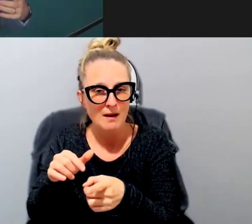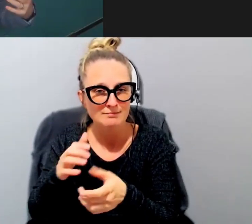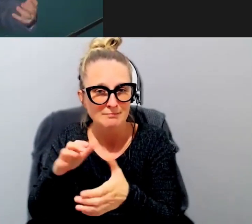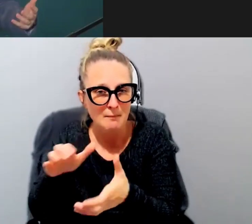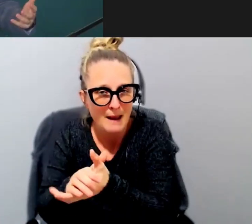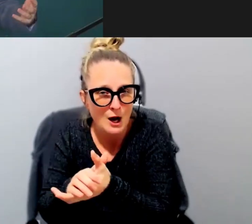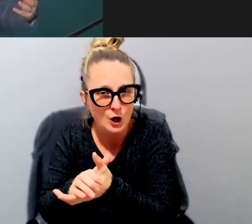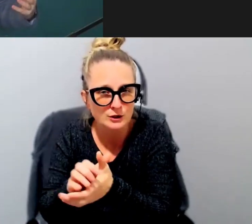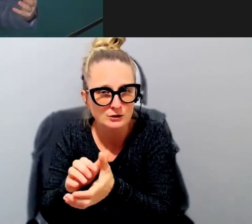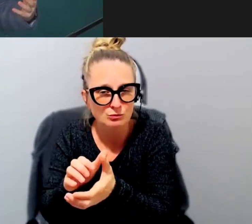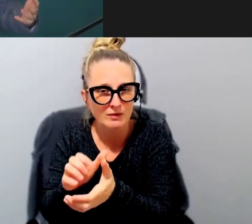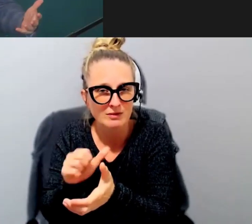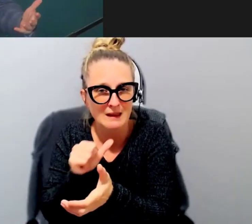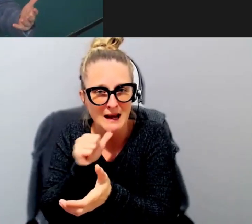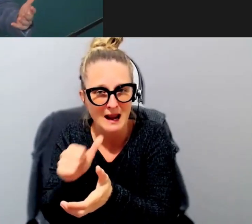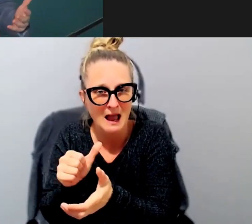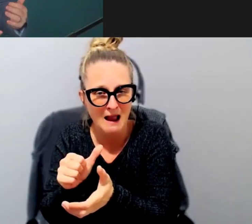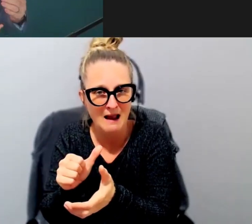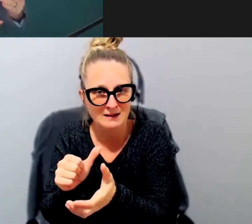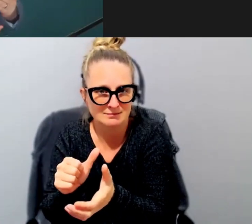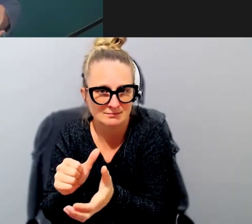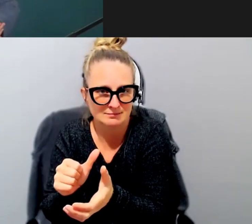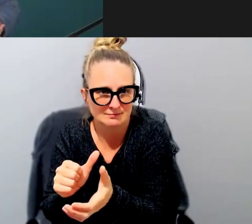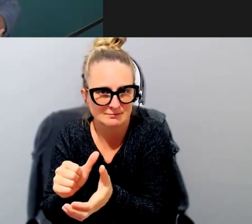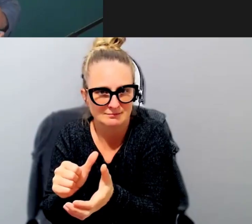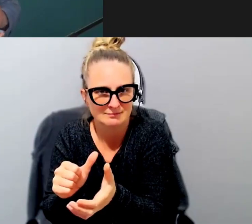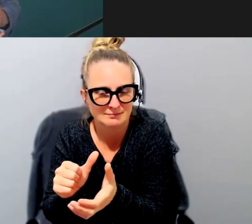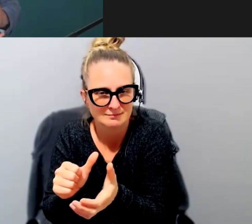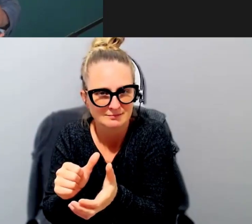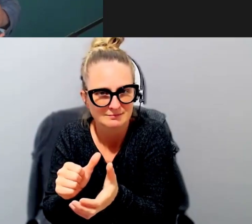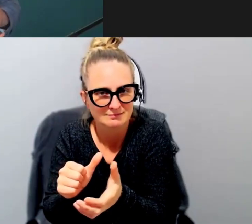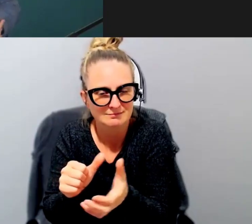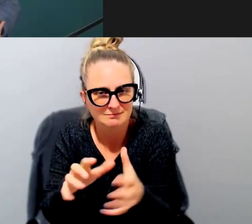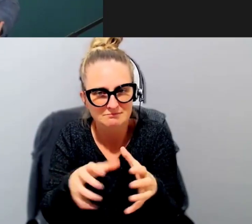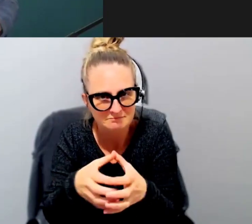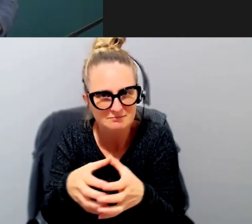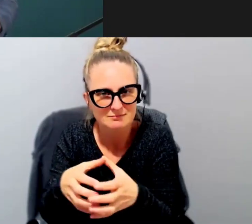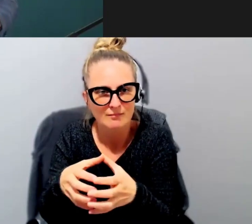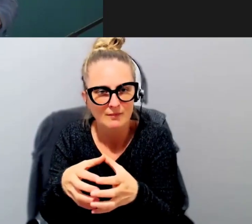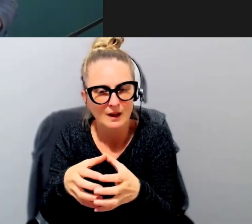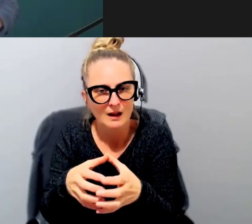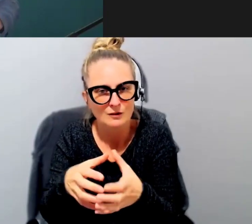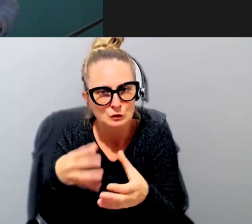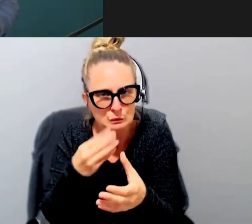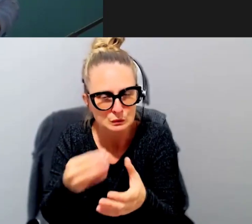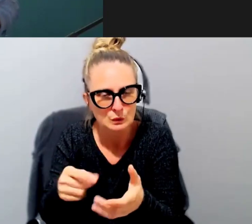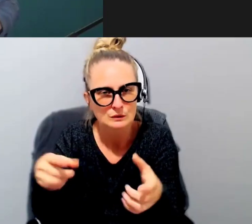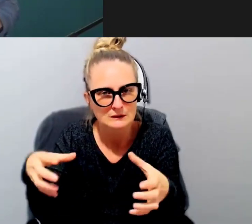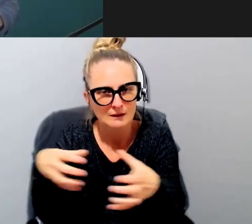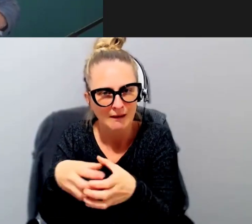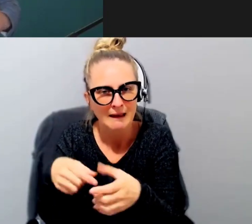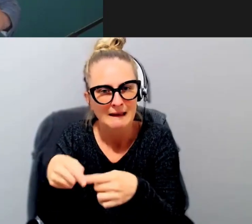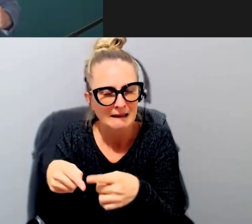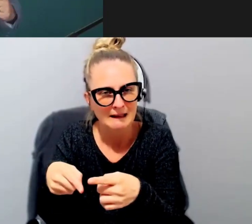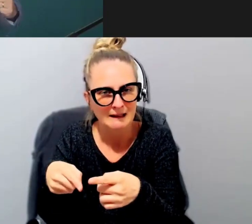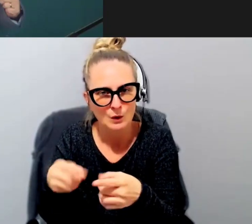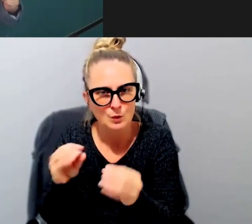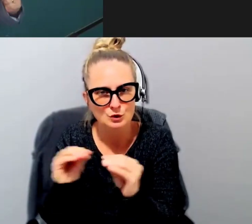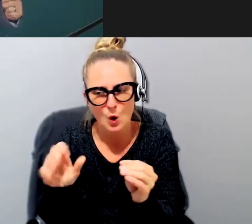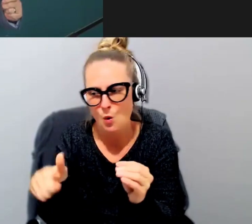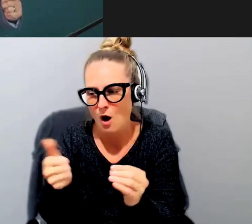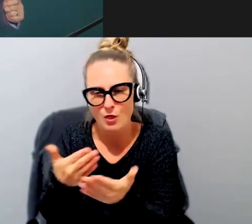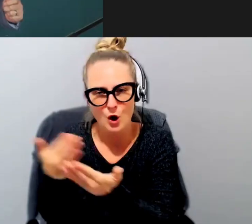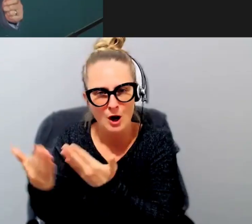play came out in the late 60s. Intermarriage among Jews and non-Jews was already beginning to skyrocket. They didn't